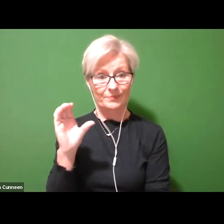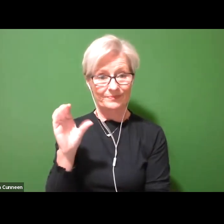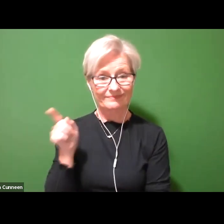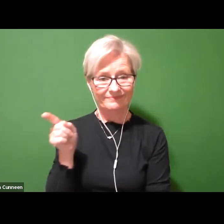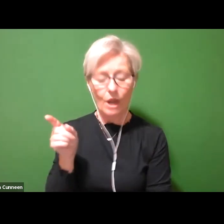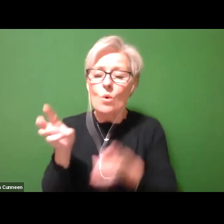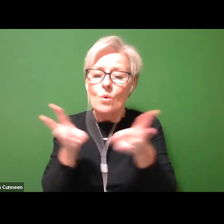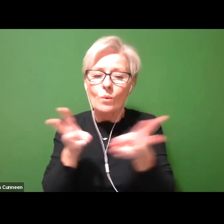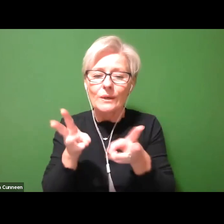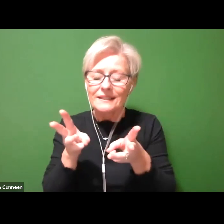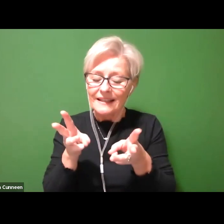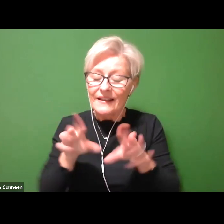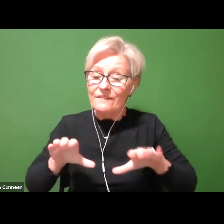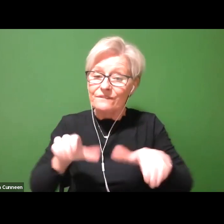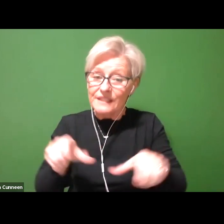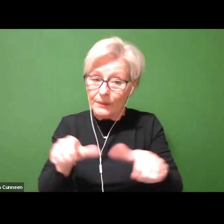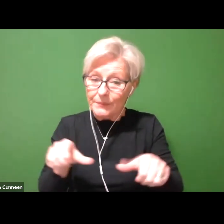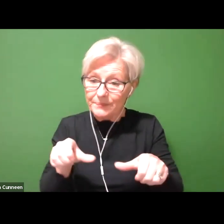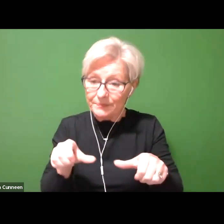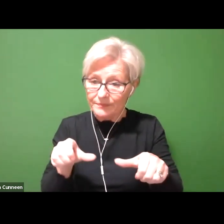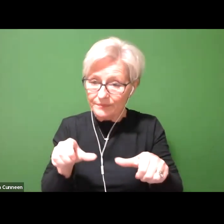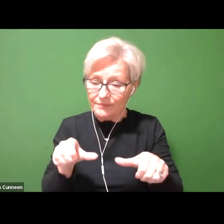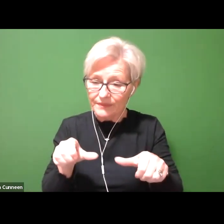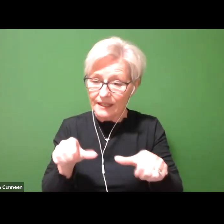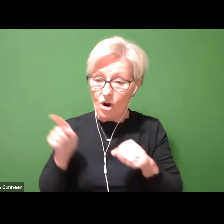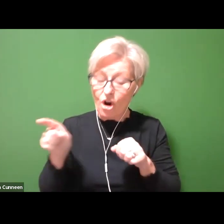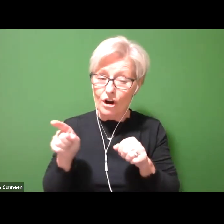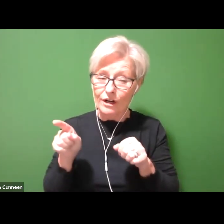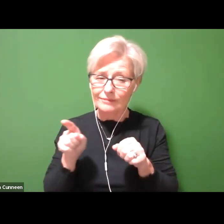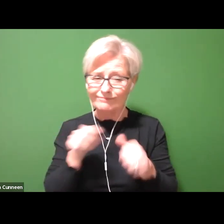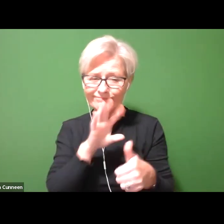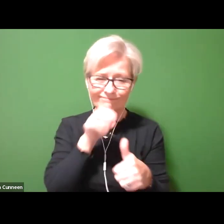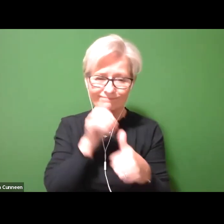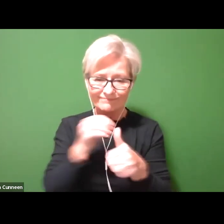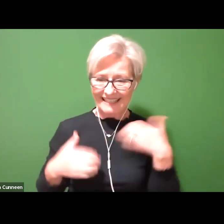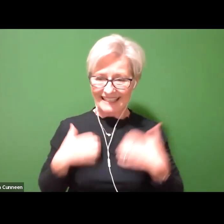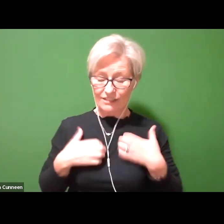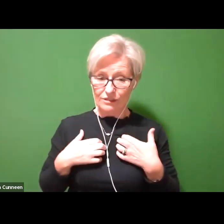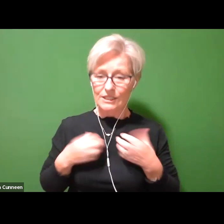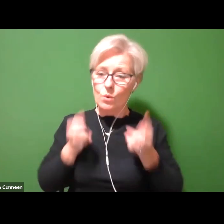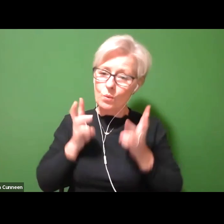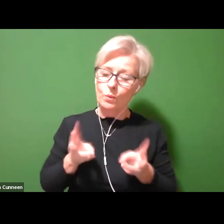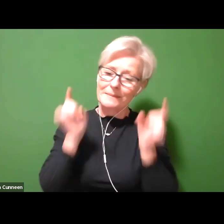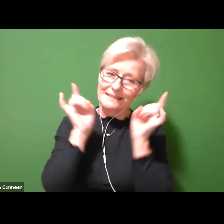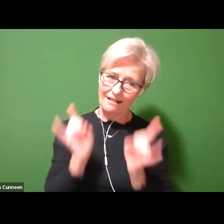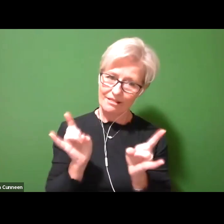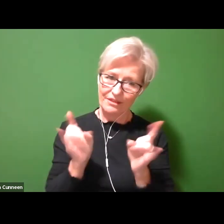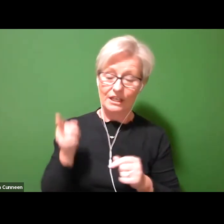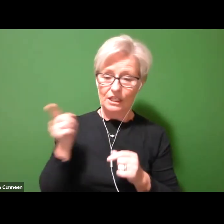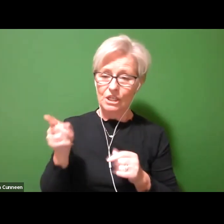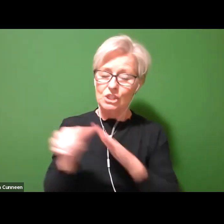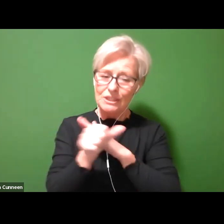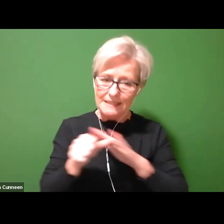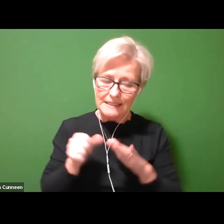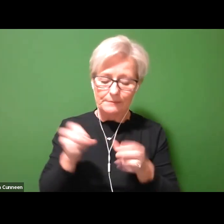works as a physiotherapist and has an interest in women's health. She has experience in